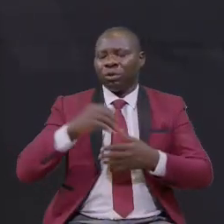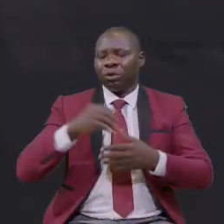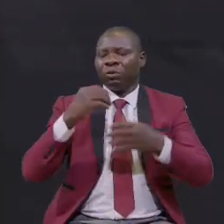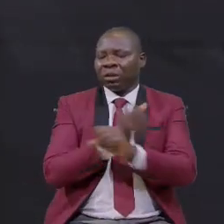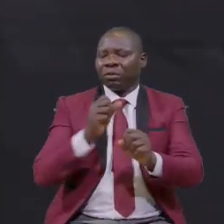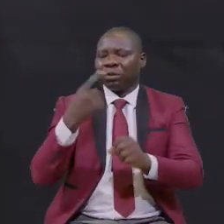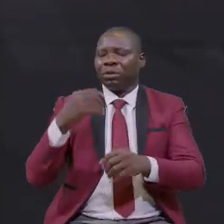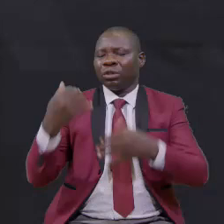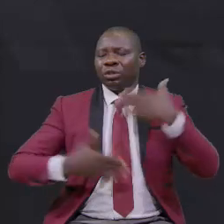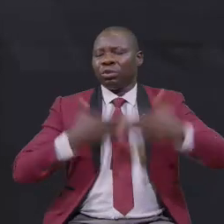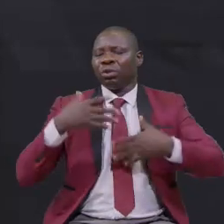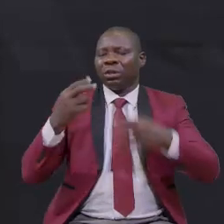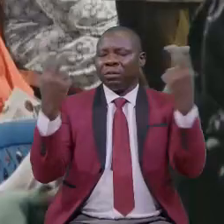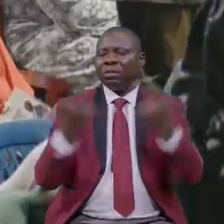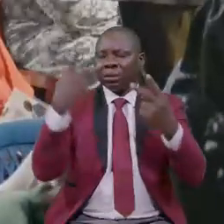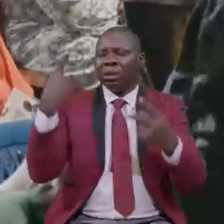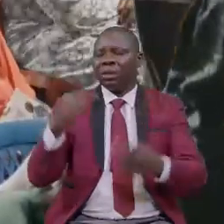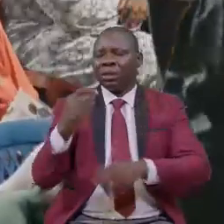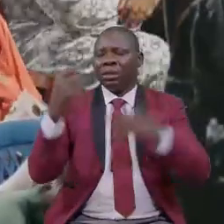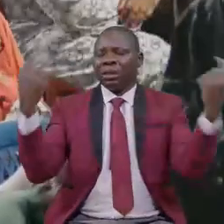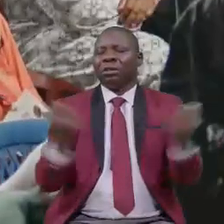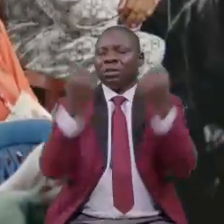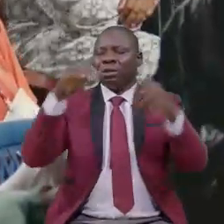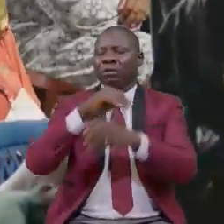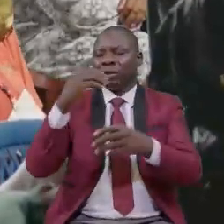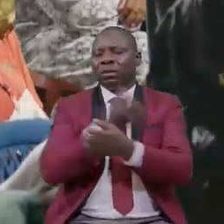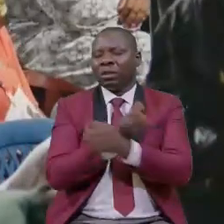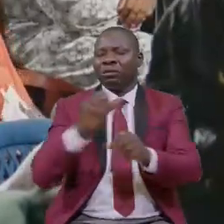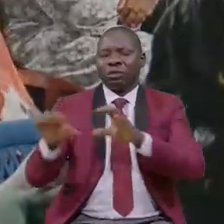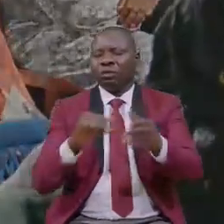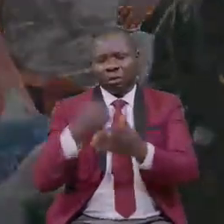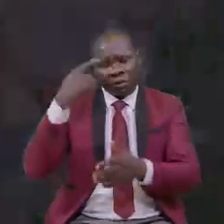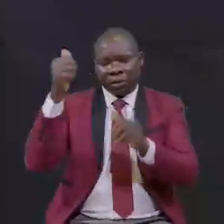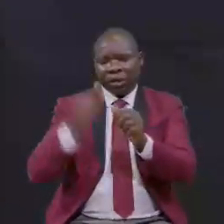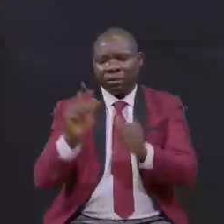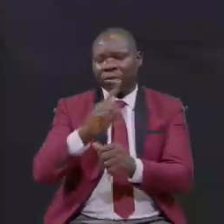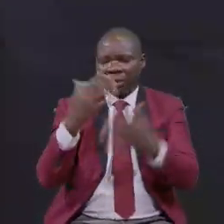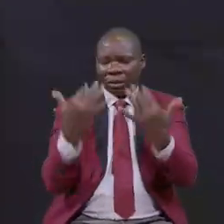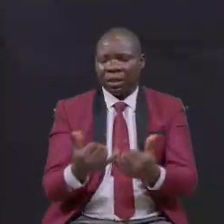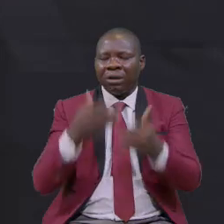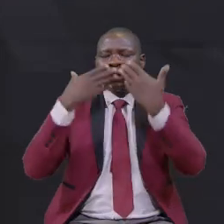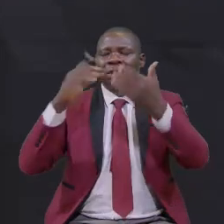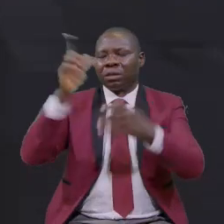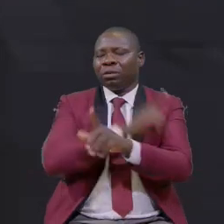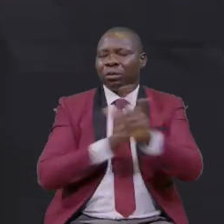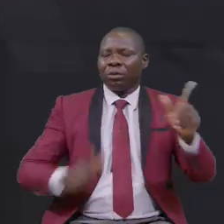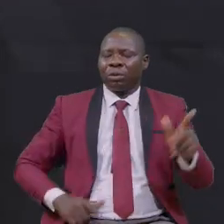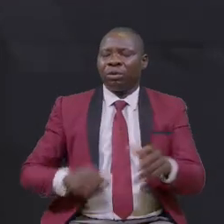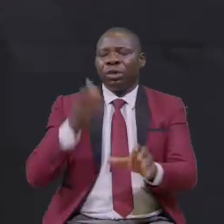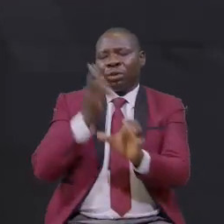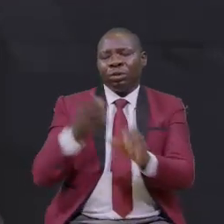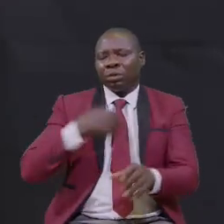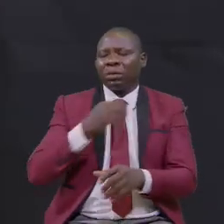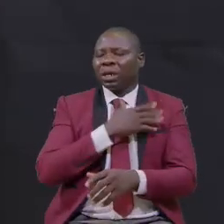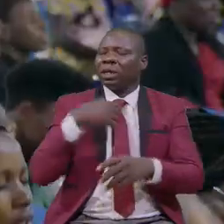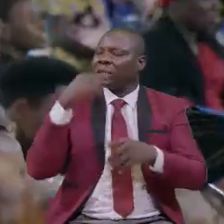salvation. Do it for everyone now. Thank you, Lord. Thank you, Lord. Join me and say thank you.